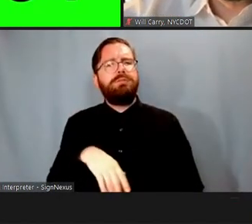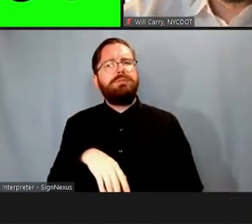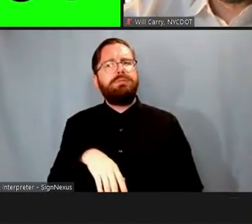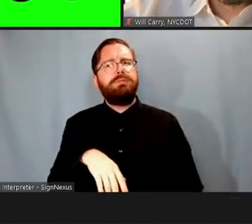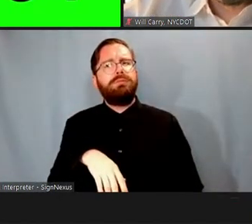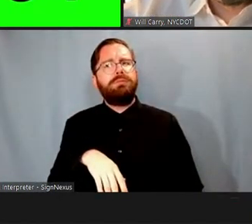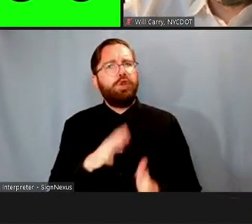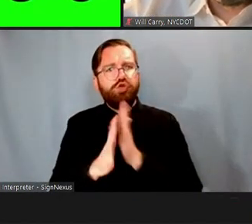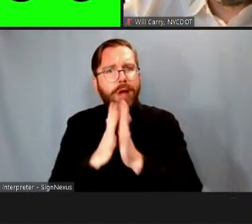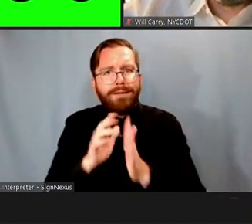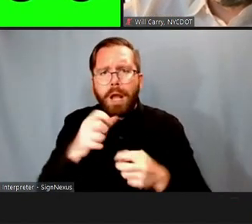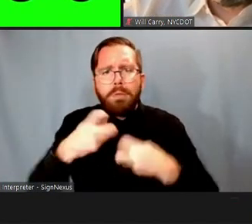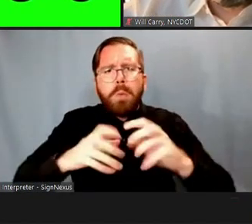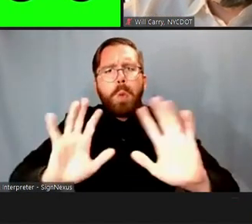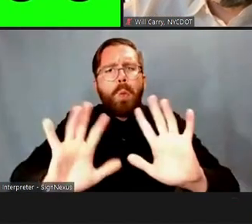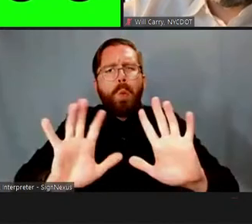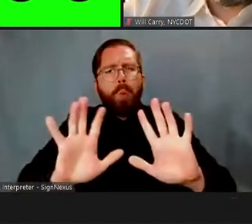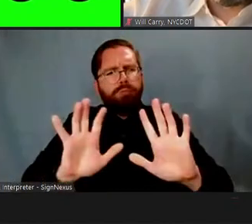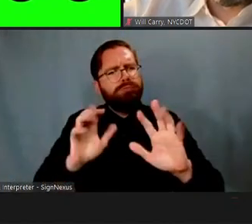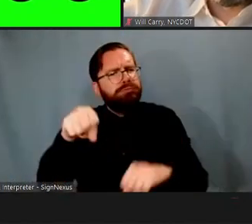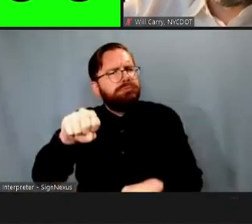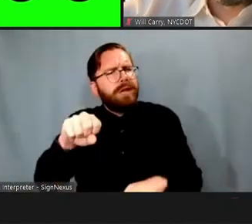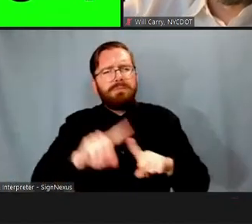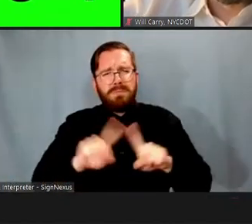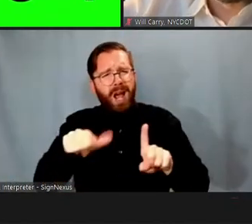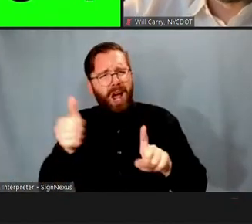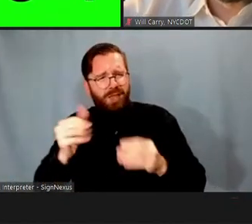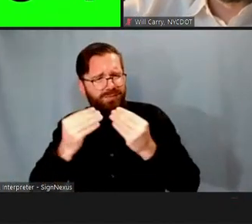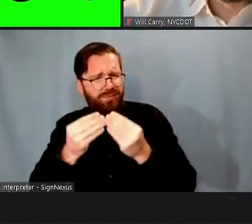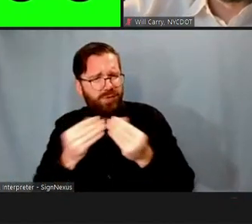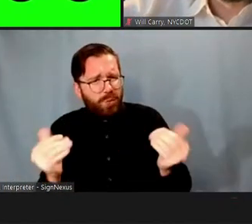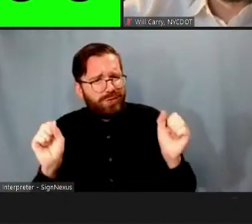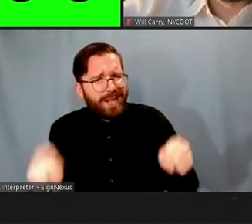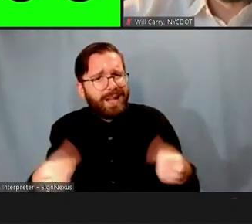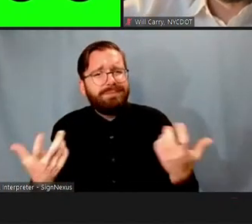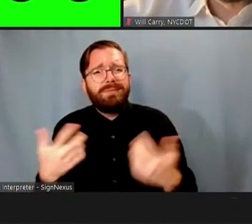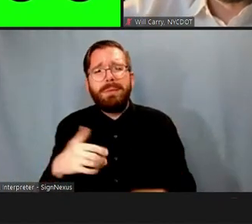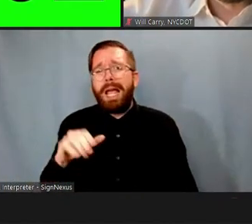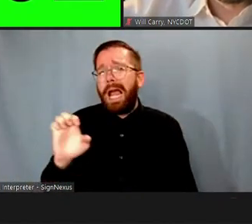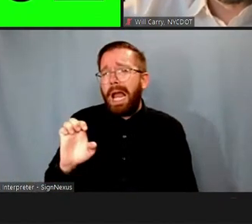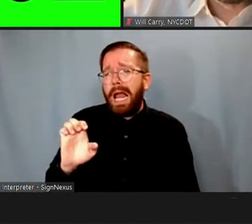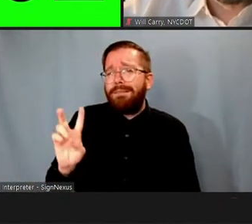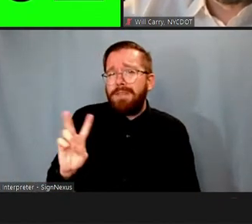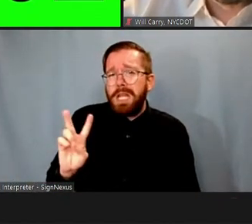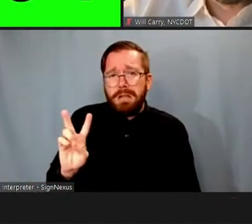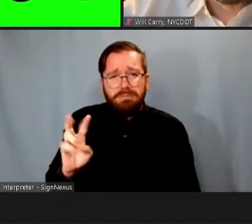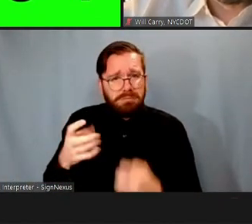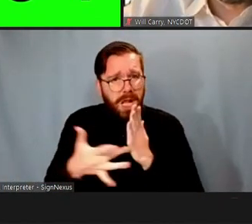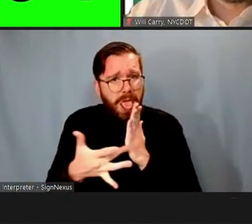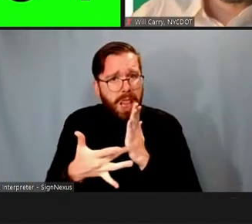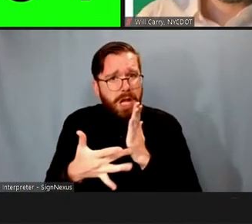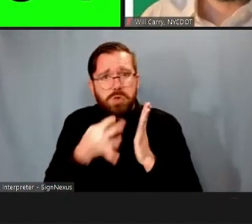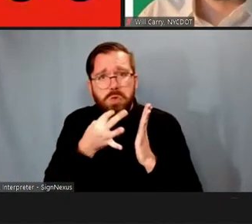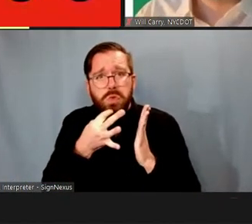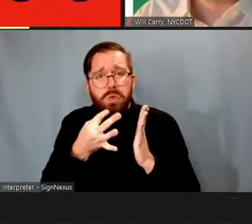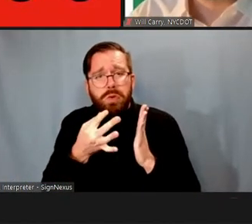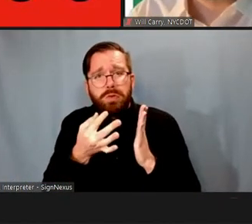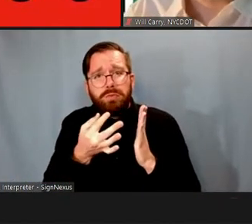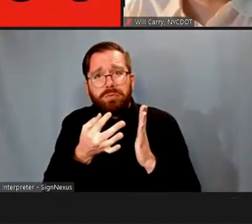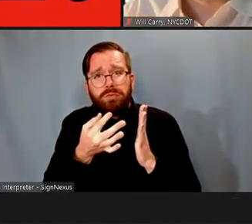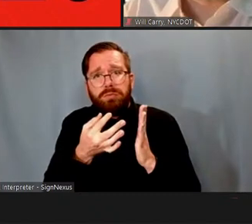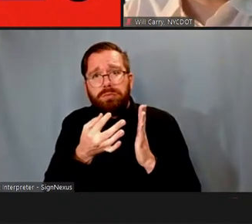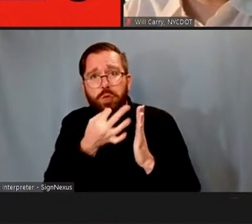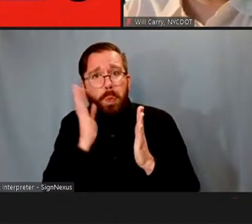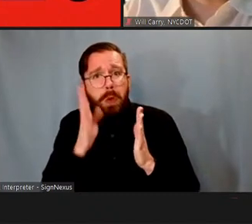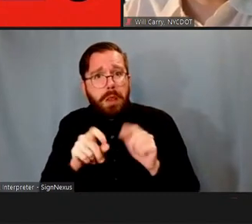feel that there may be other solutions such as the eevee technology that will be coming out and limiting the amount of